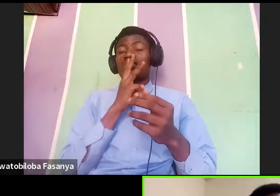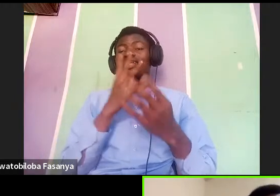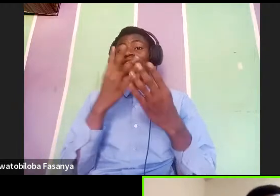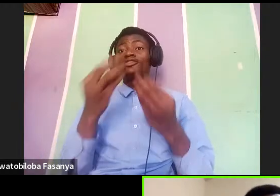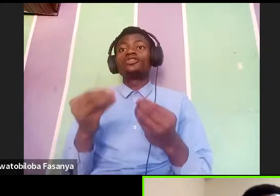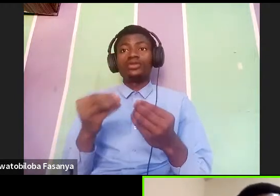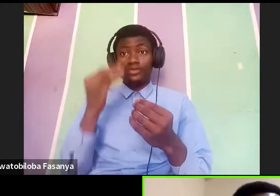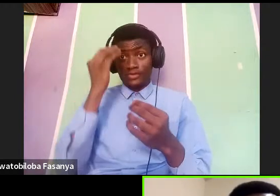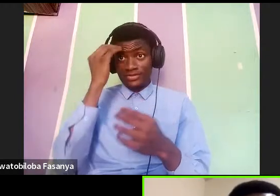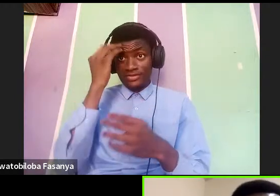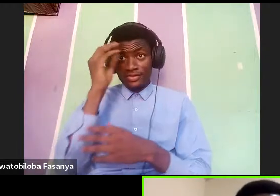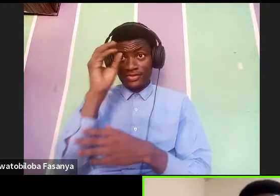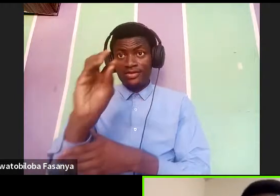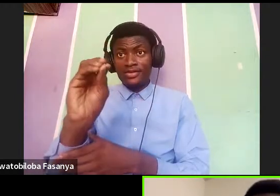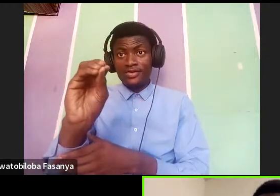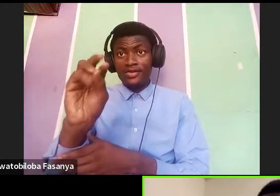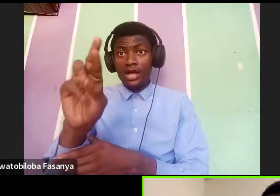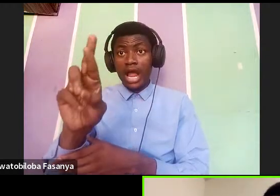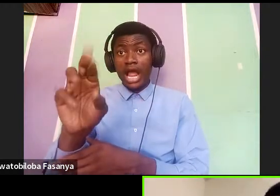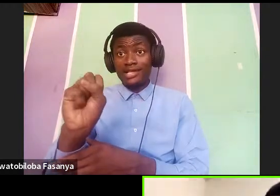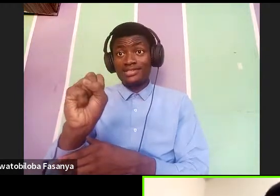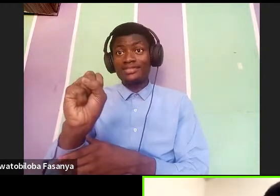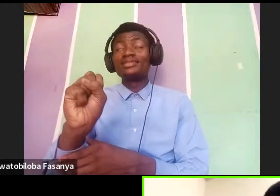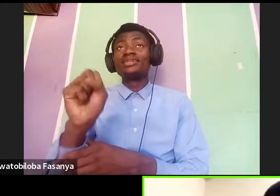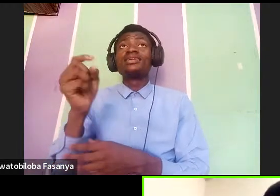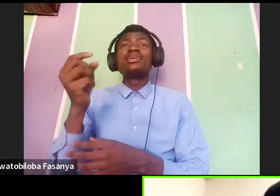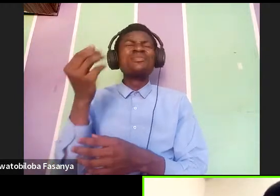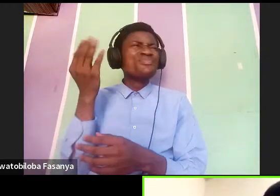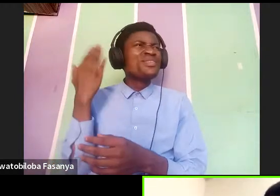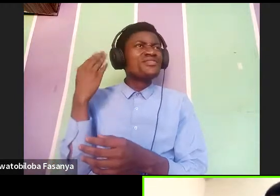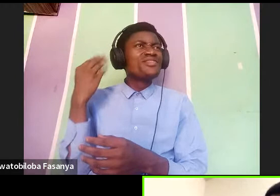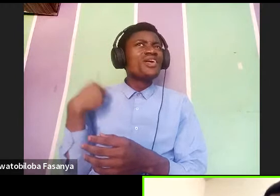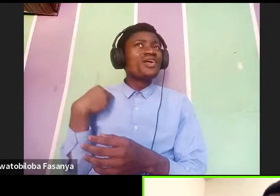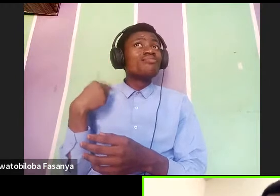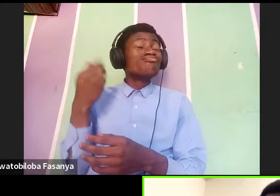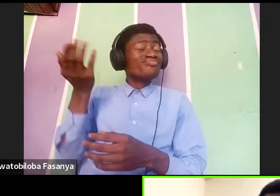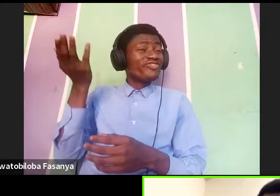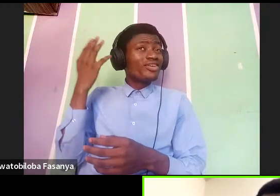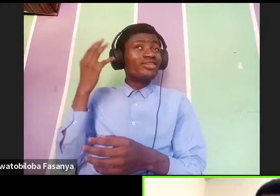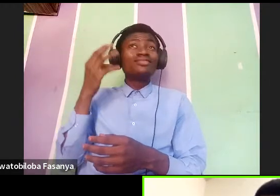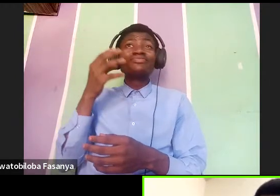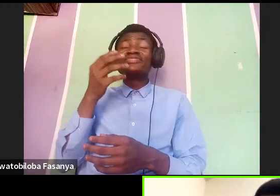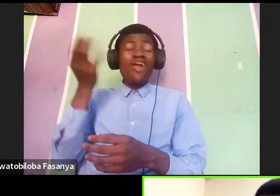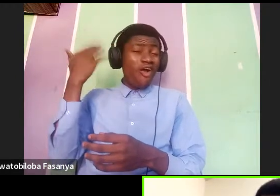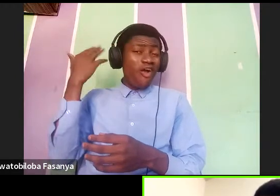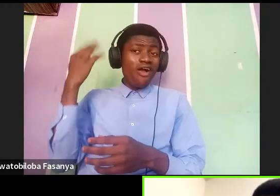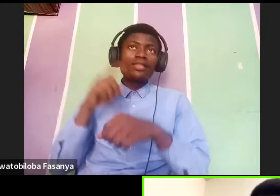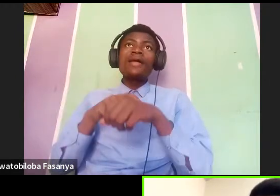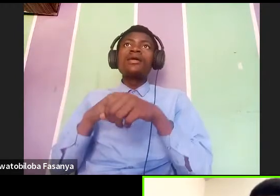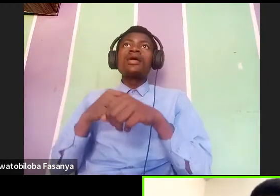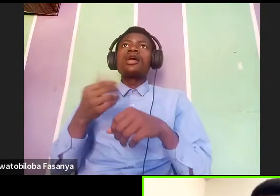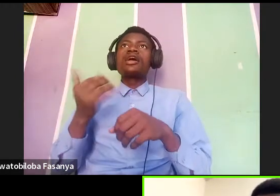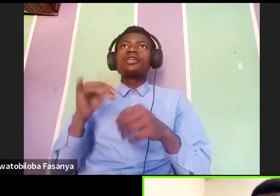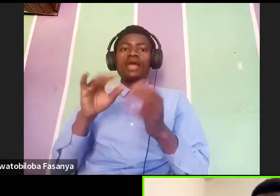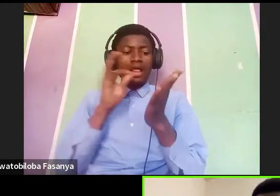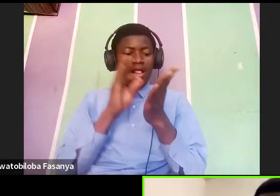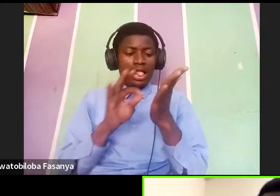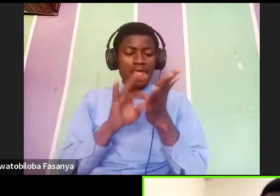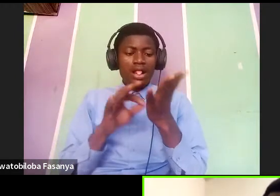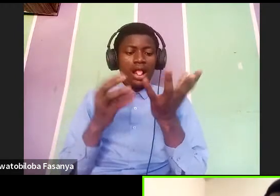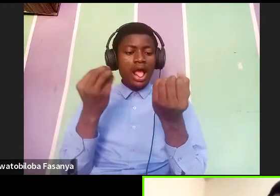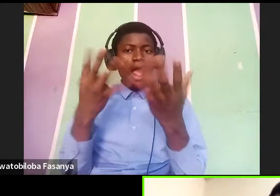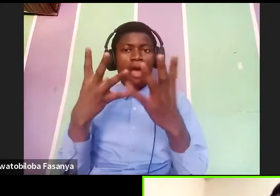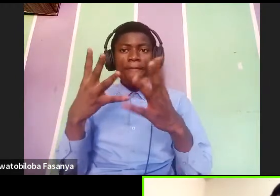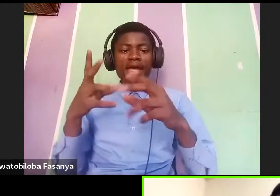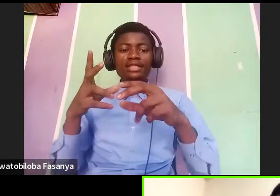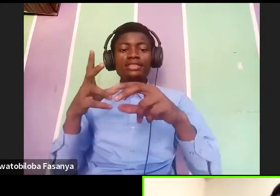what the exact mixture is, but those days they used to count the tablespoon salt, how much tablespoon of sugar, and